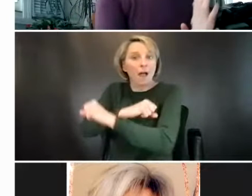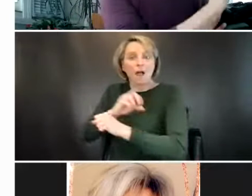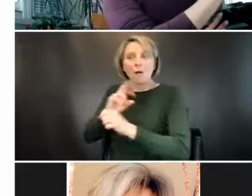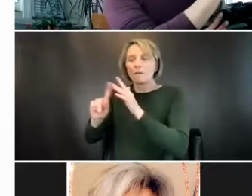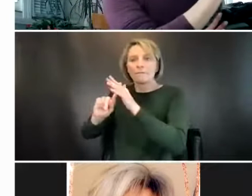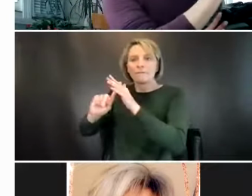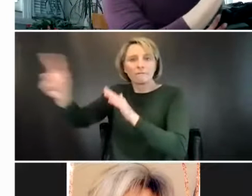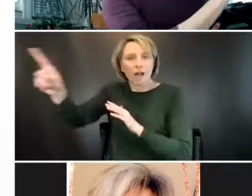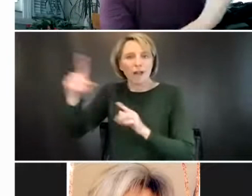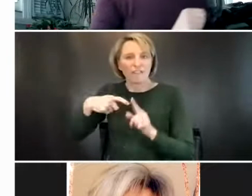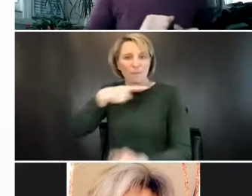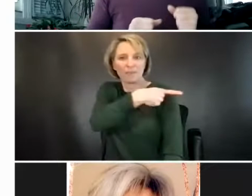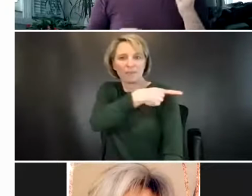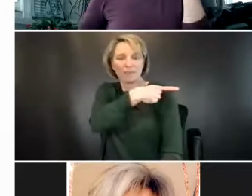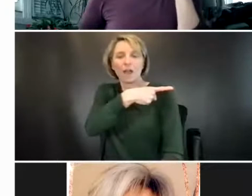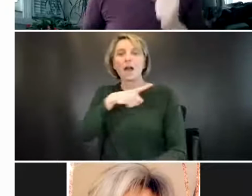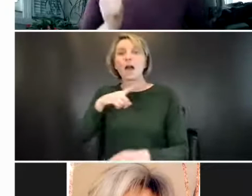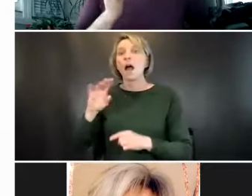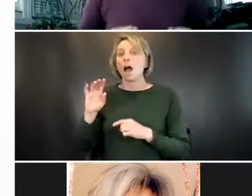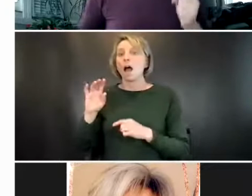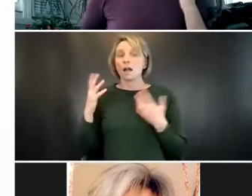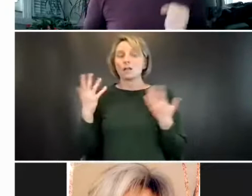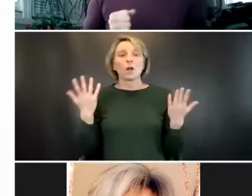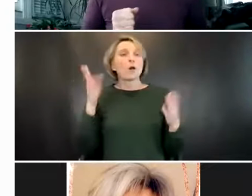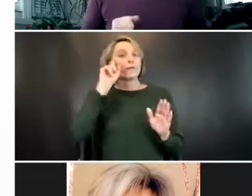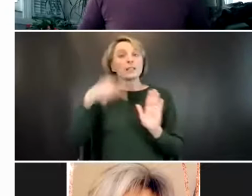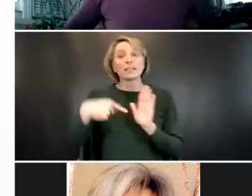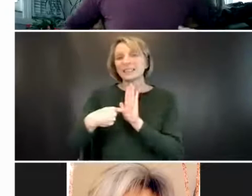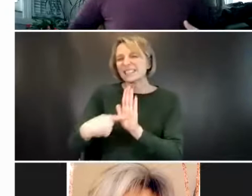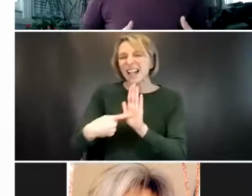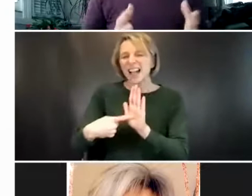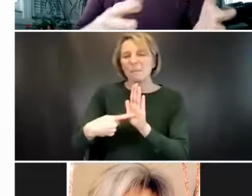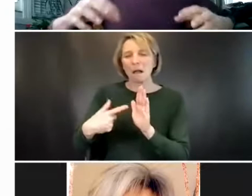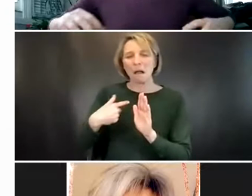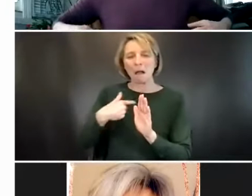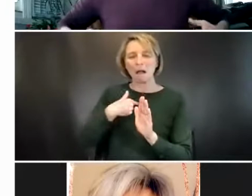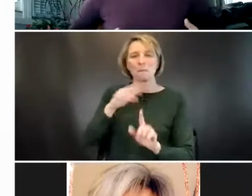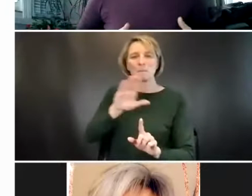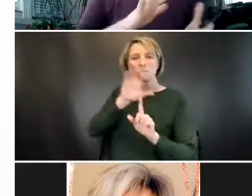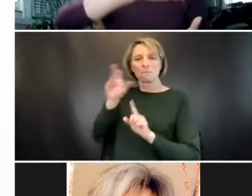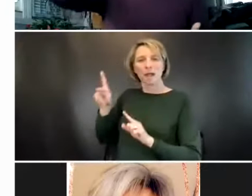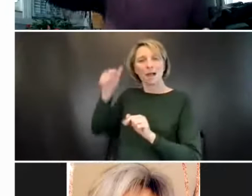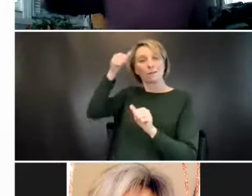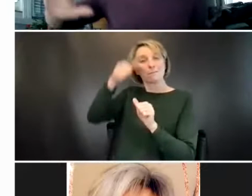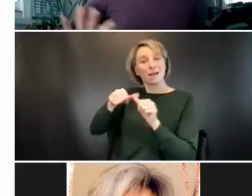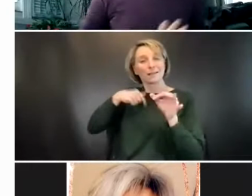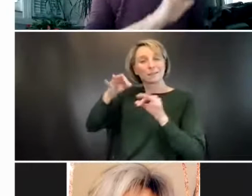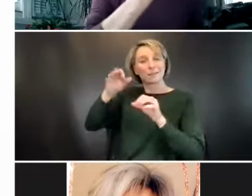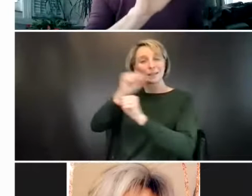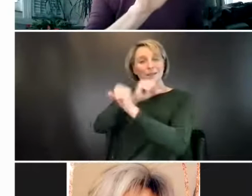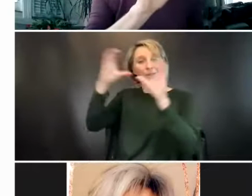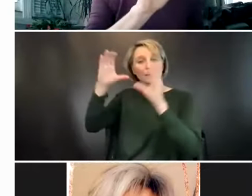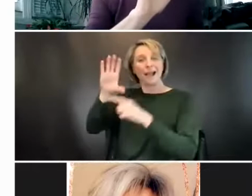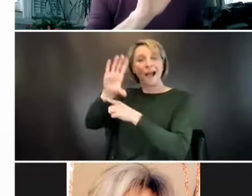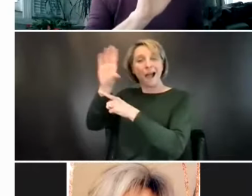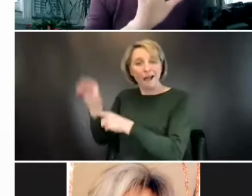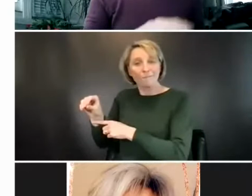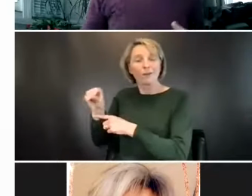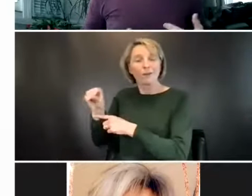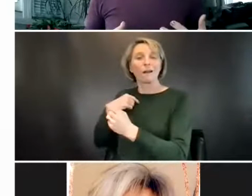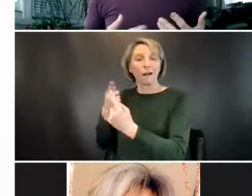want to discharge that. So if we are running from the lion, that running discharges and completes the